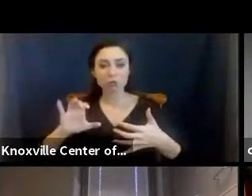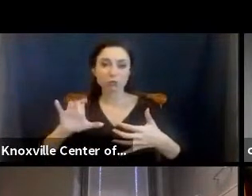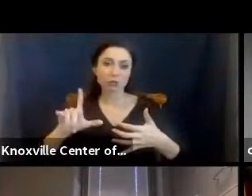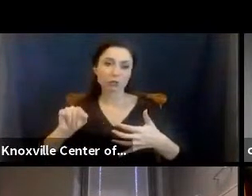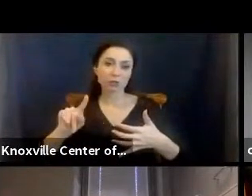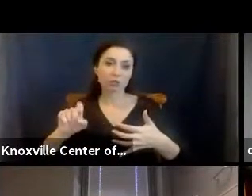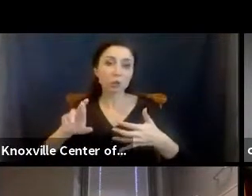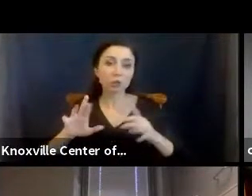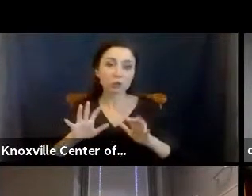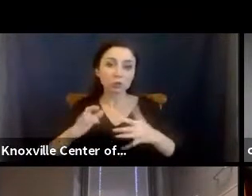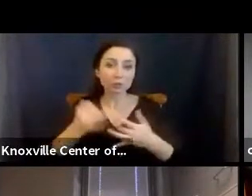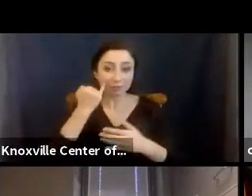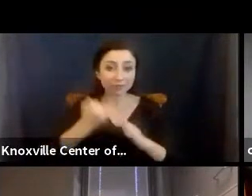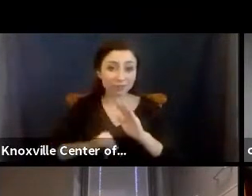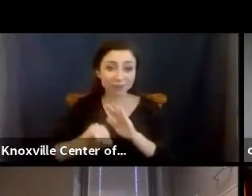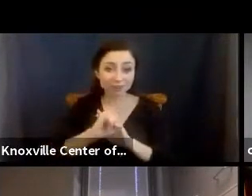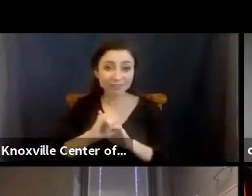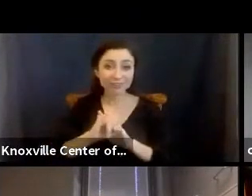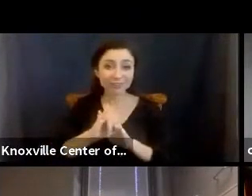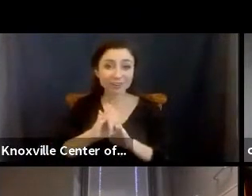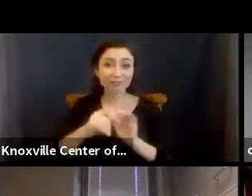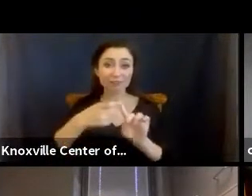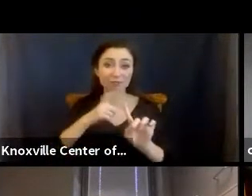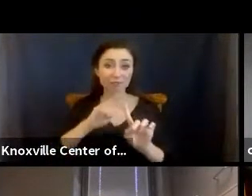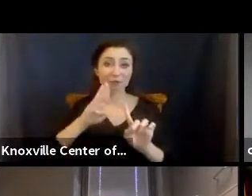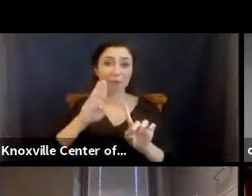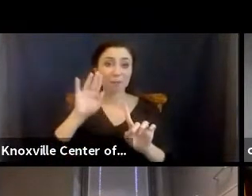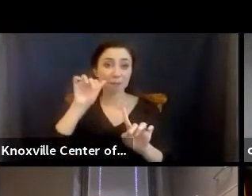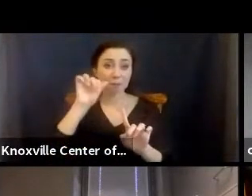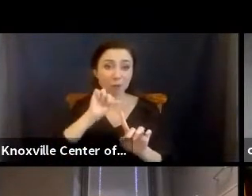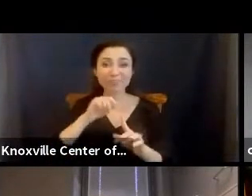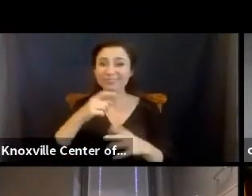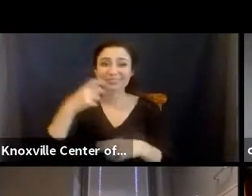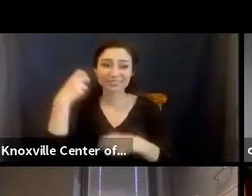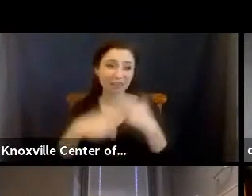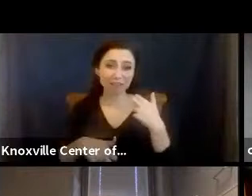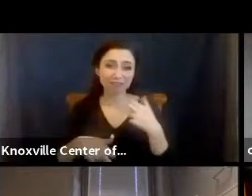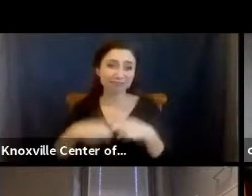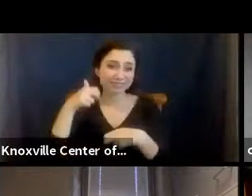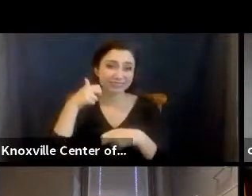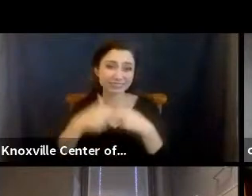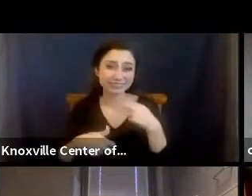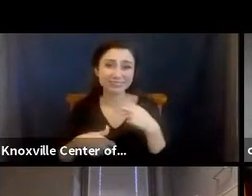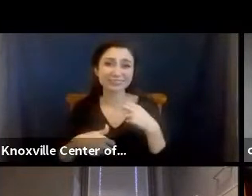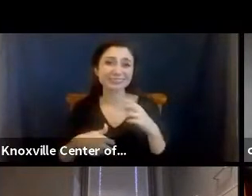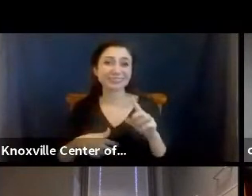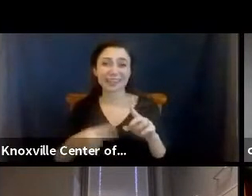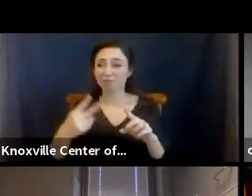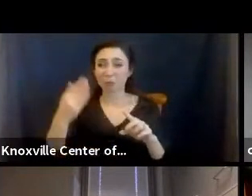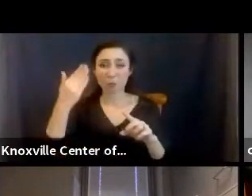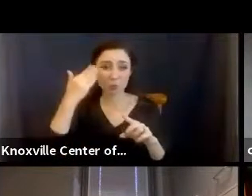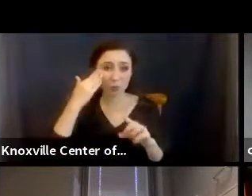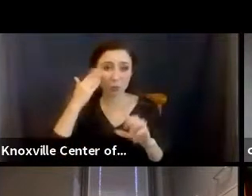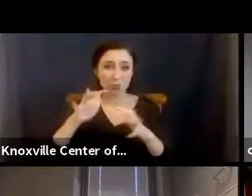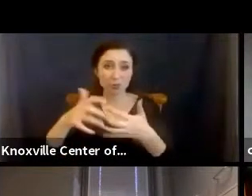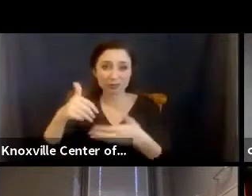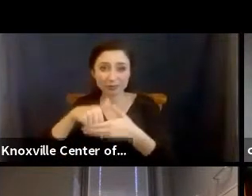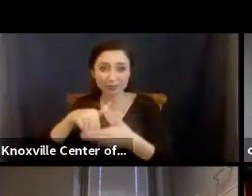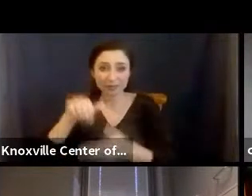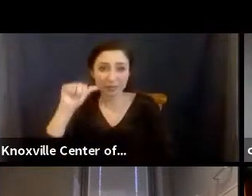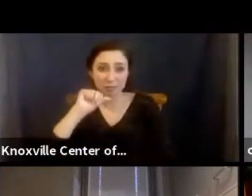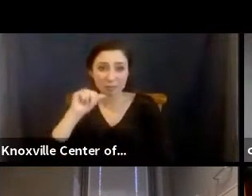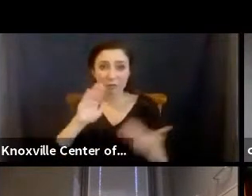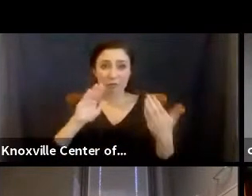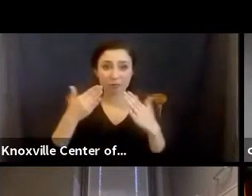they're identified from bars, we need to, I think, recognize that it's just harder to do. It's harder to figure out that there was a cluster in a bar than there